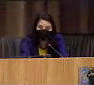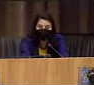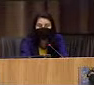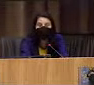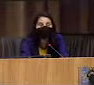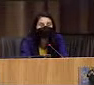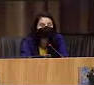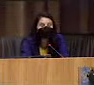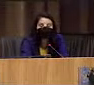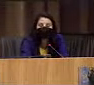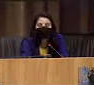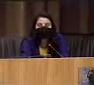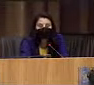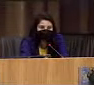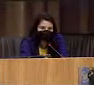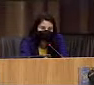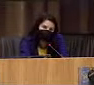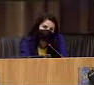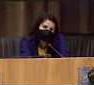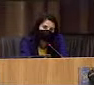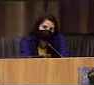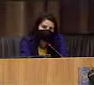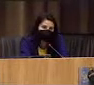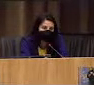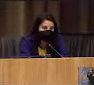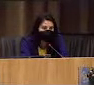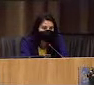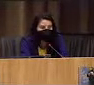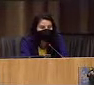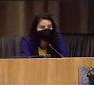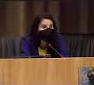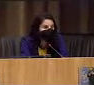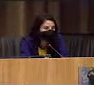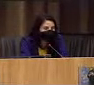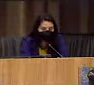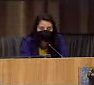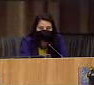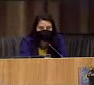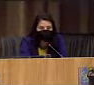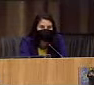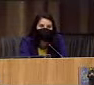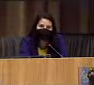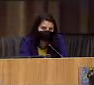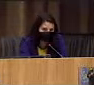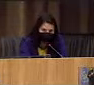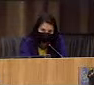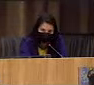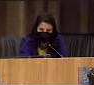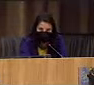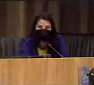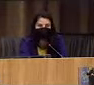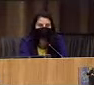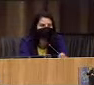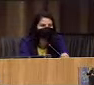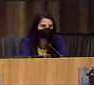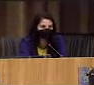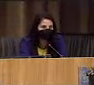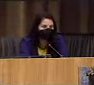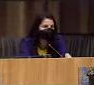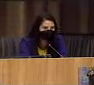the hospitals because of other comorbidities. And in the system, we have some